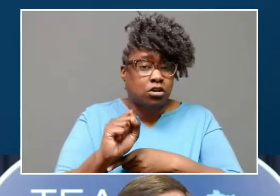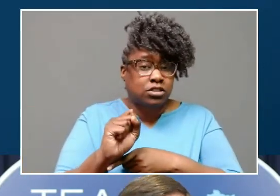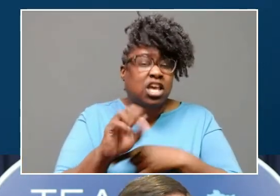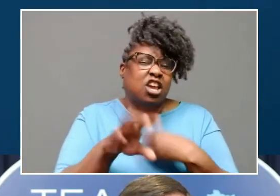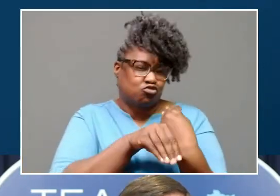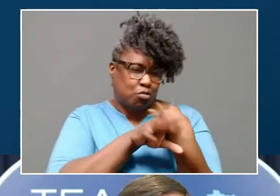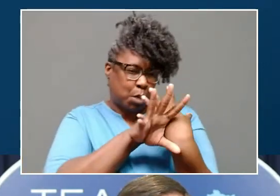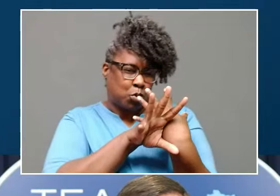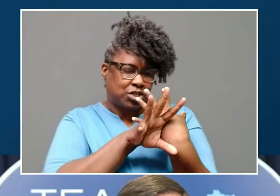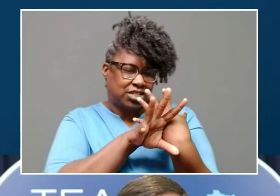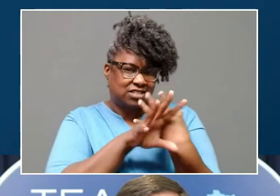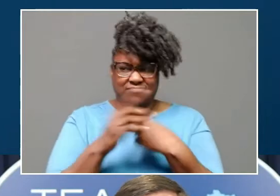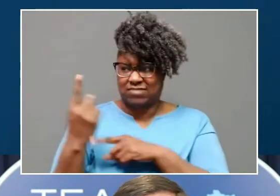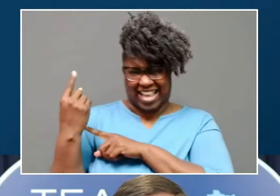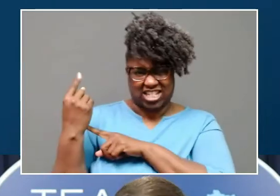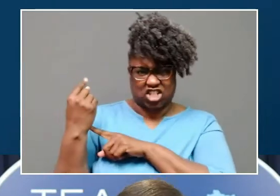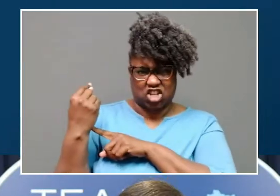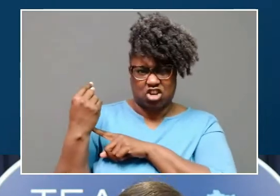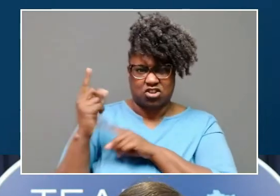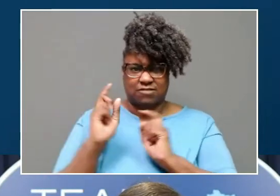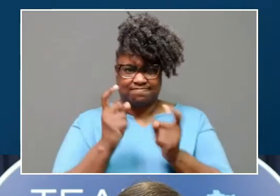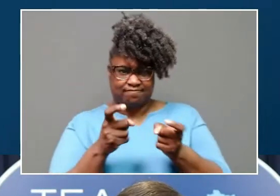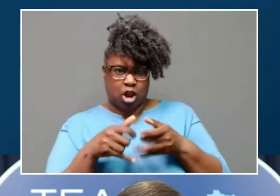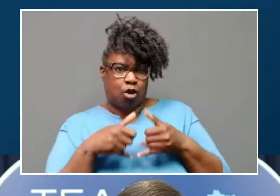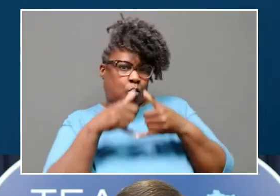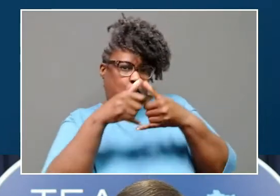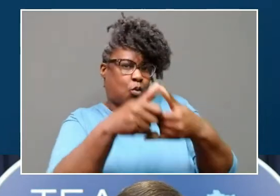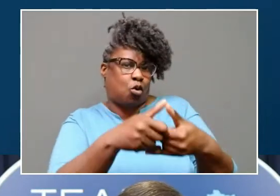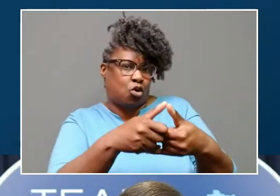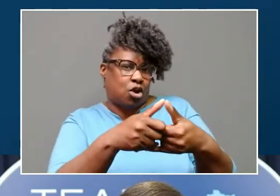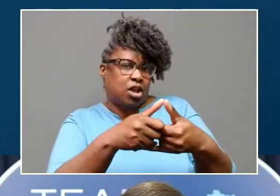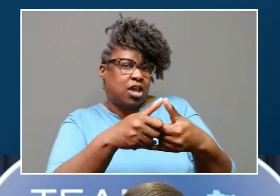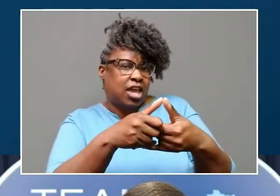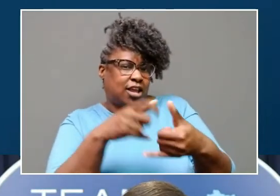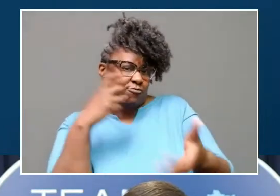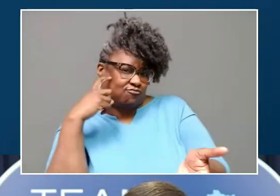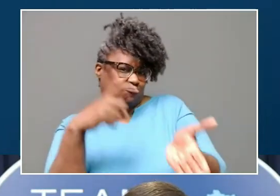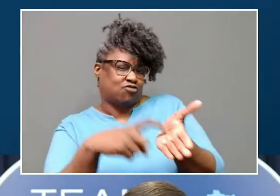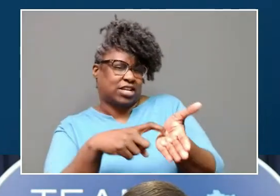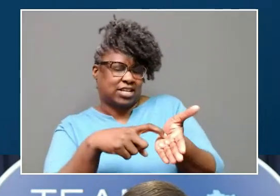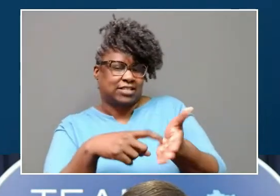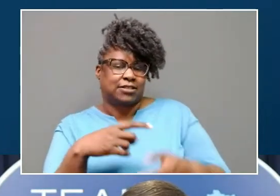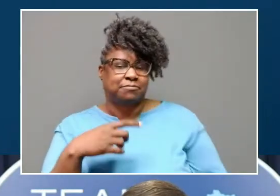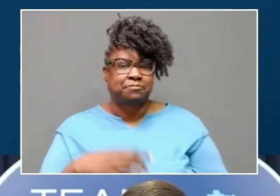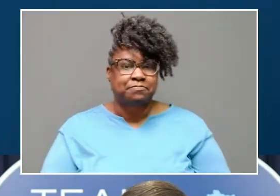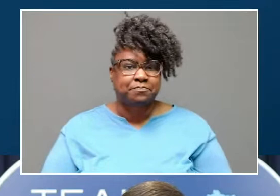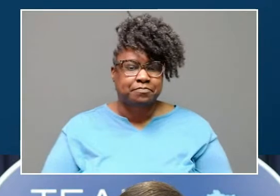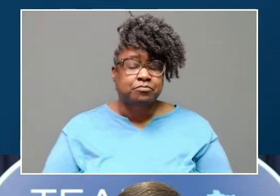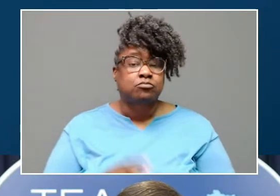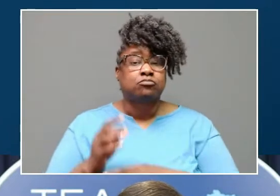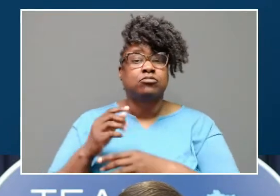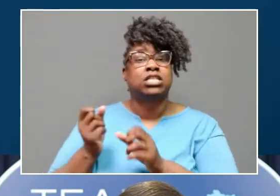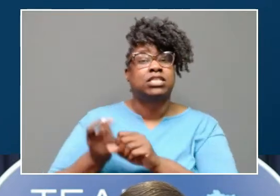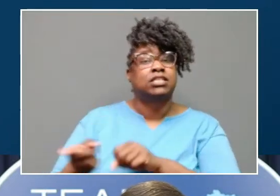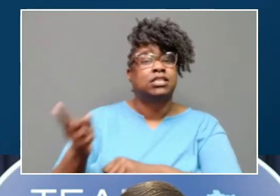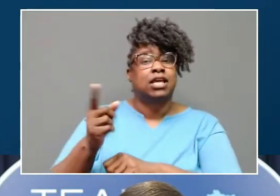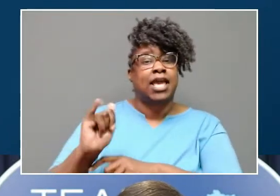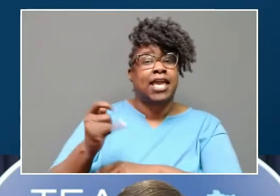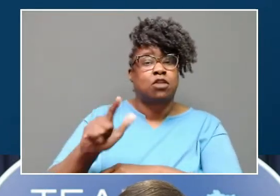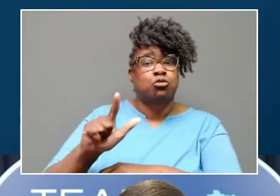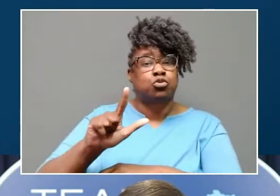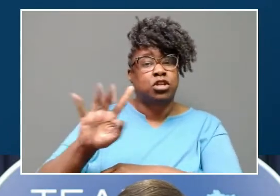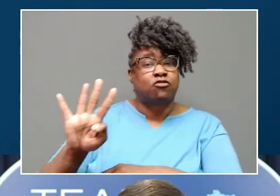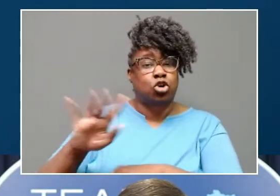this last year, and we were able to recognize him for that. So next week on Monday, April 24th at 10:30 a.m. here